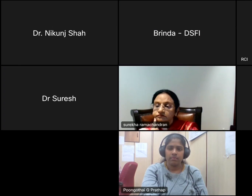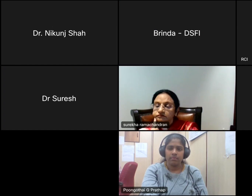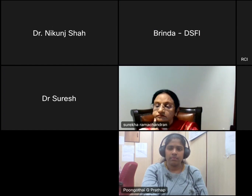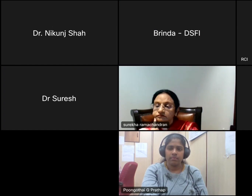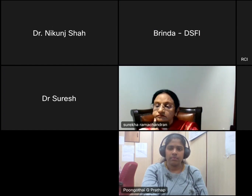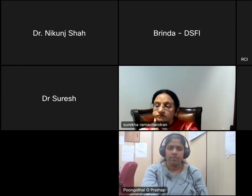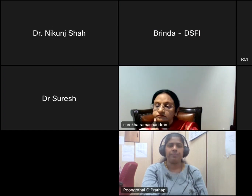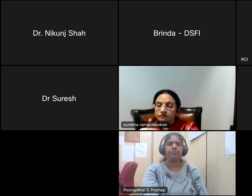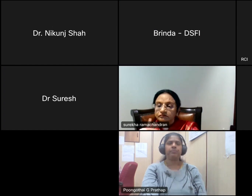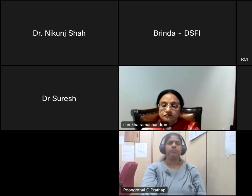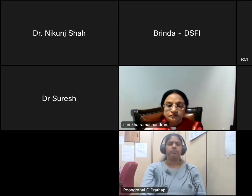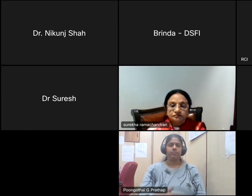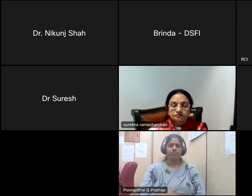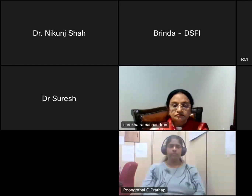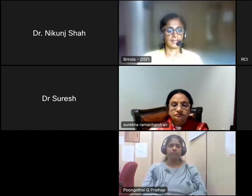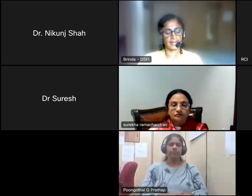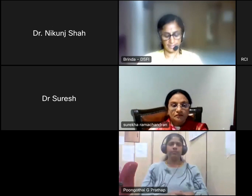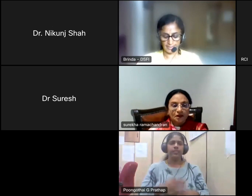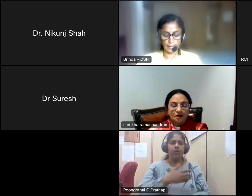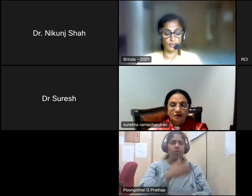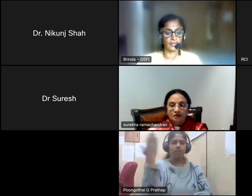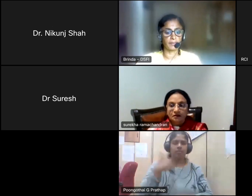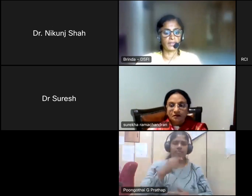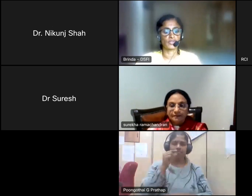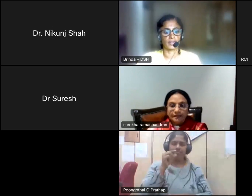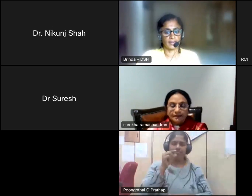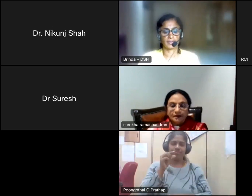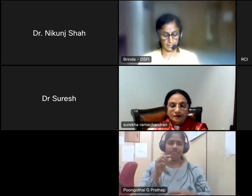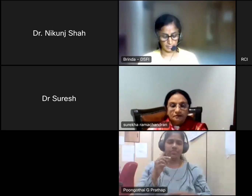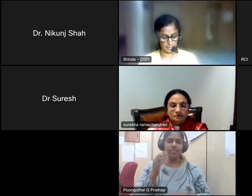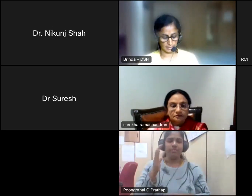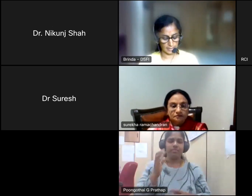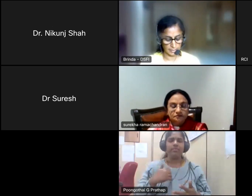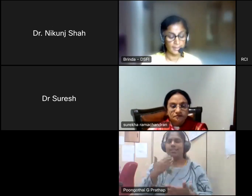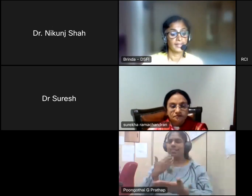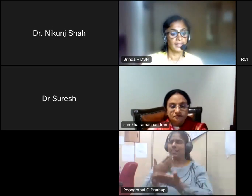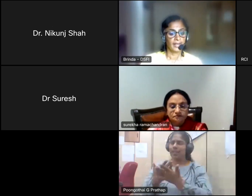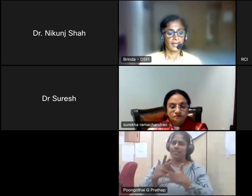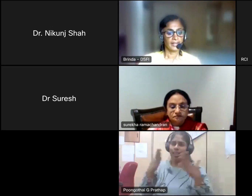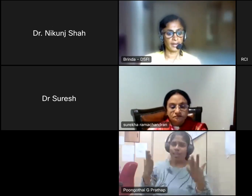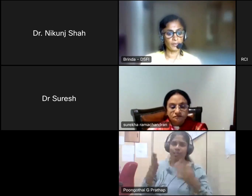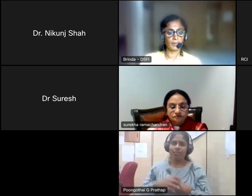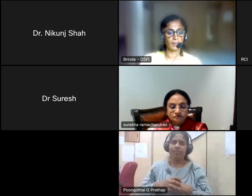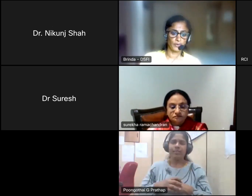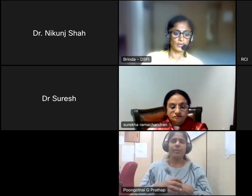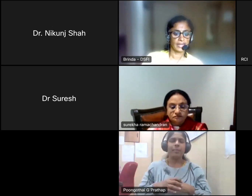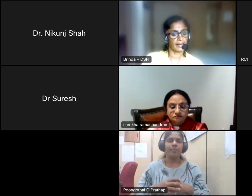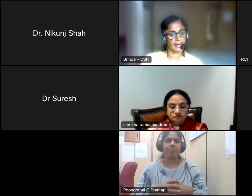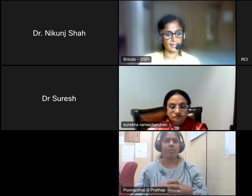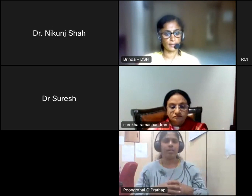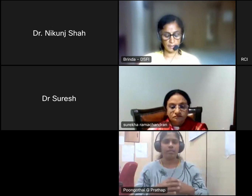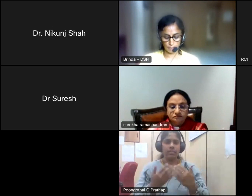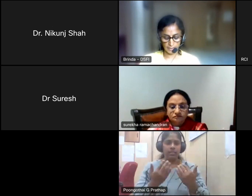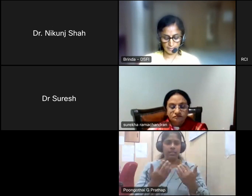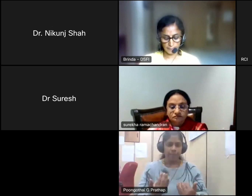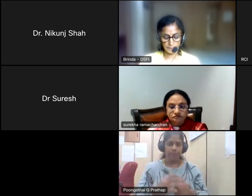Over to you, Brinda, ma'am. We're done with it. Thank you. Yes. Thank you very much, Mr. Tambe. Now we move on to the